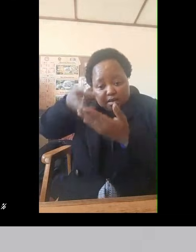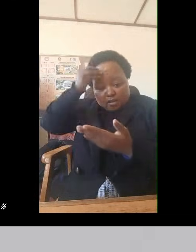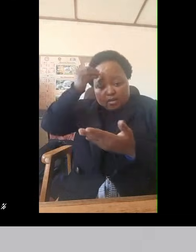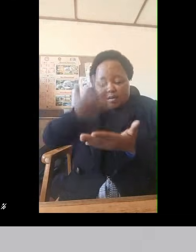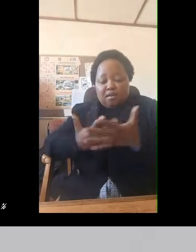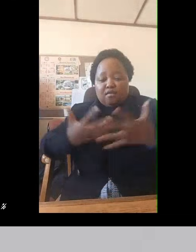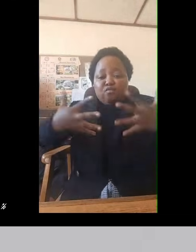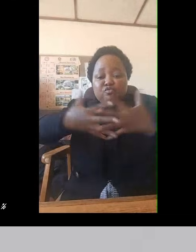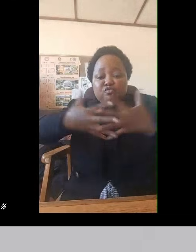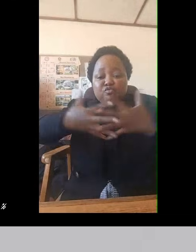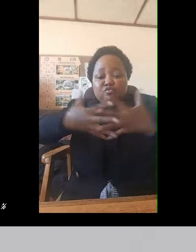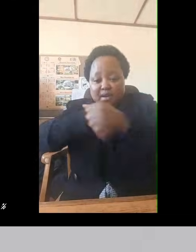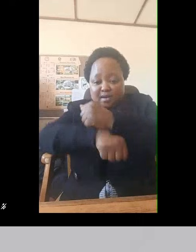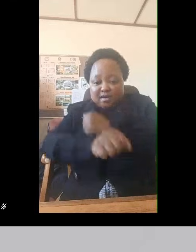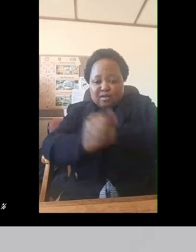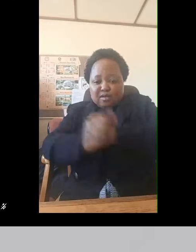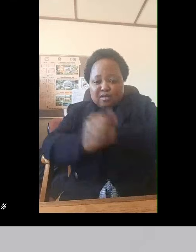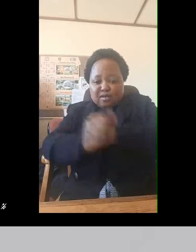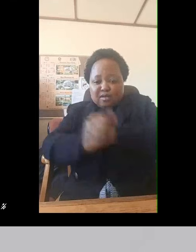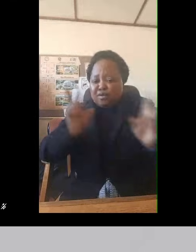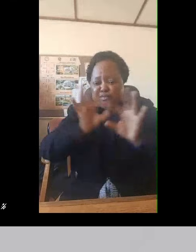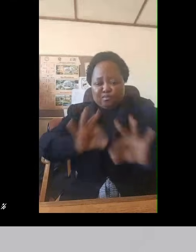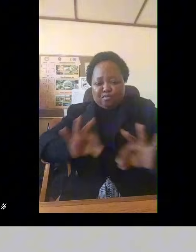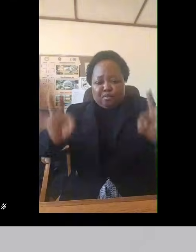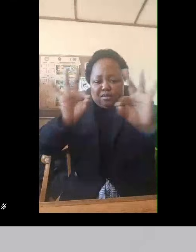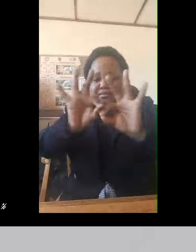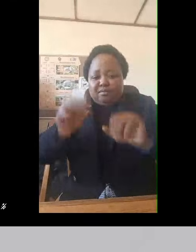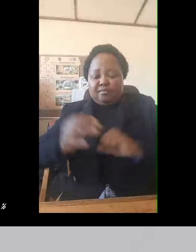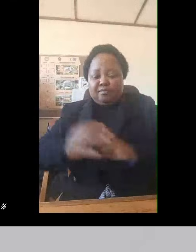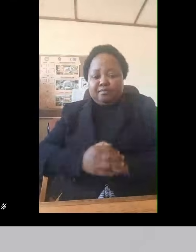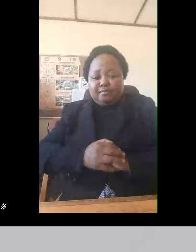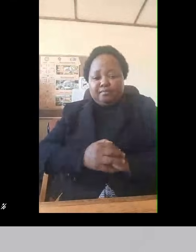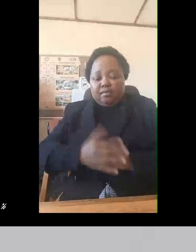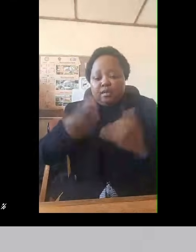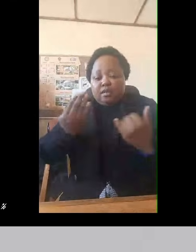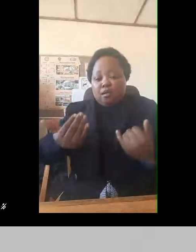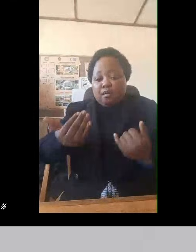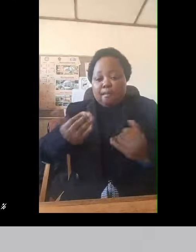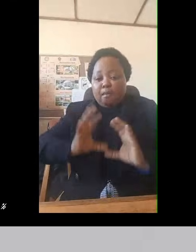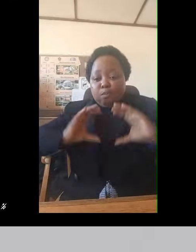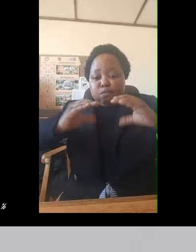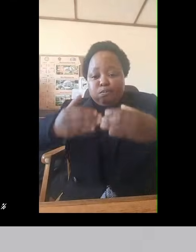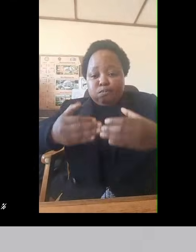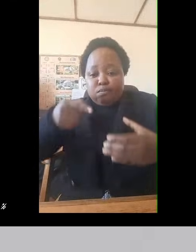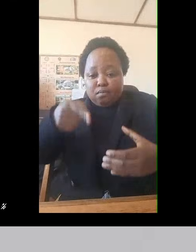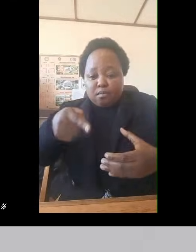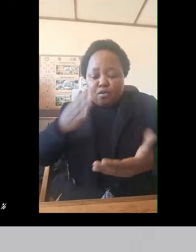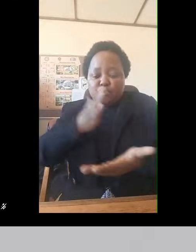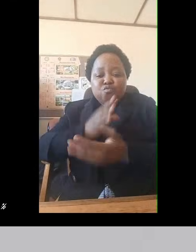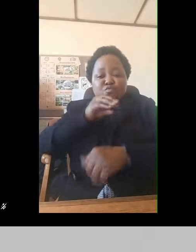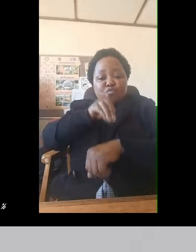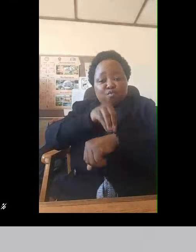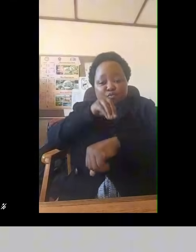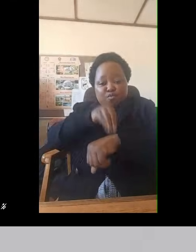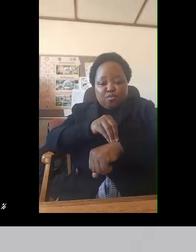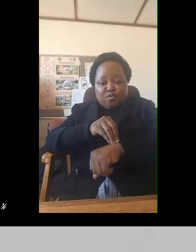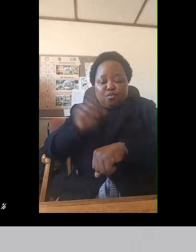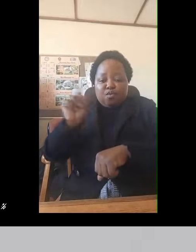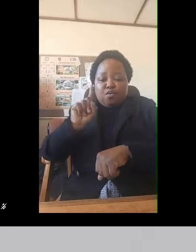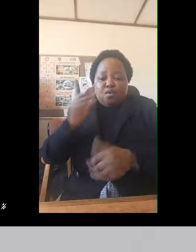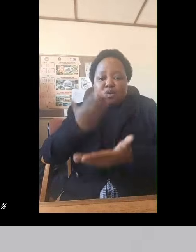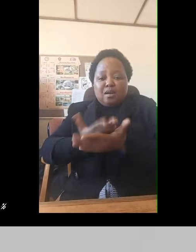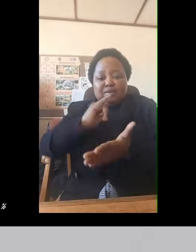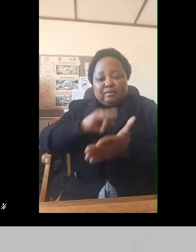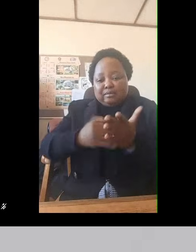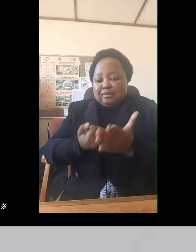are so critical. This webinar is an opportunity to mention just a few of